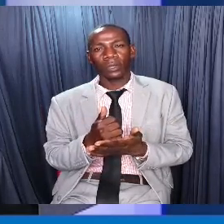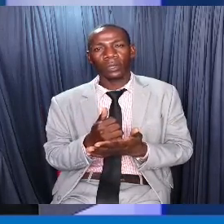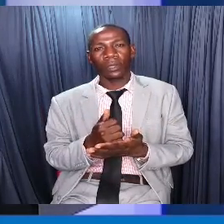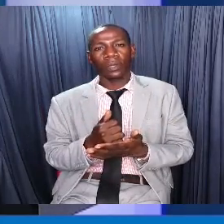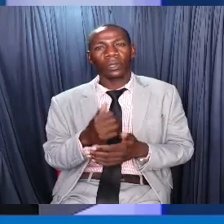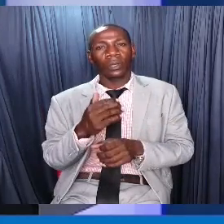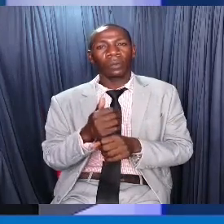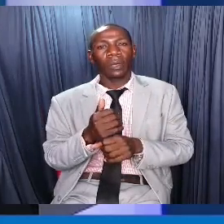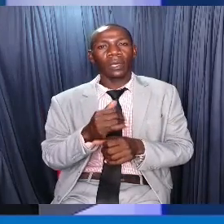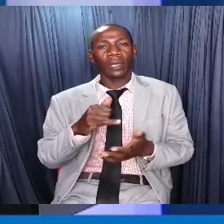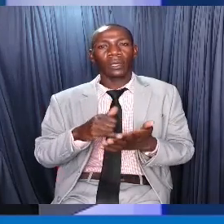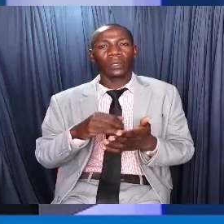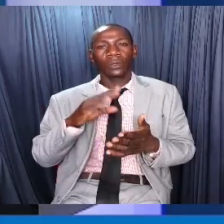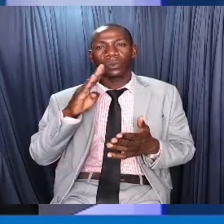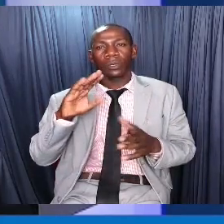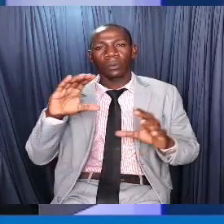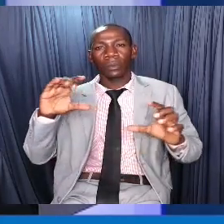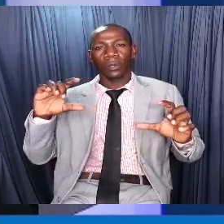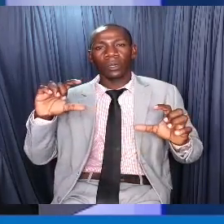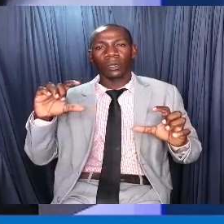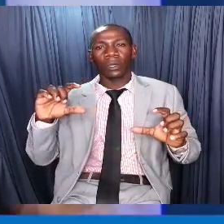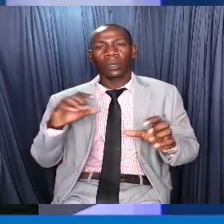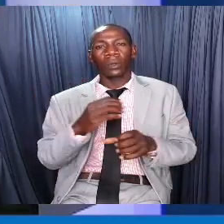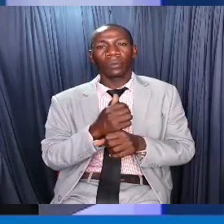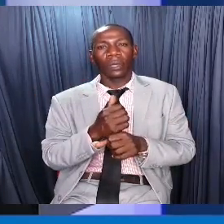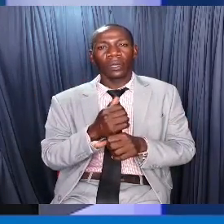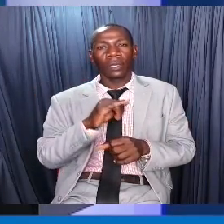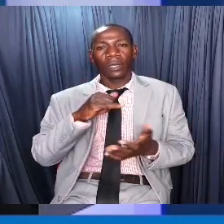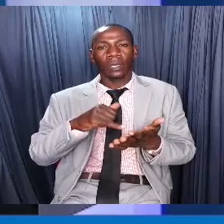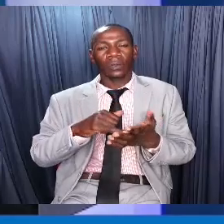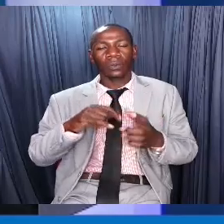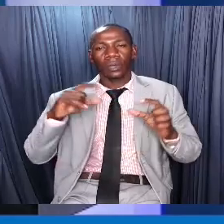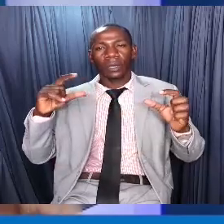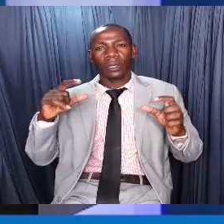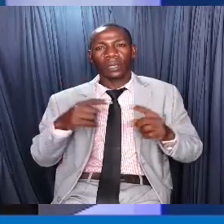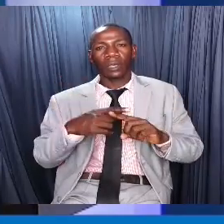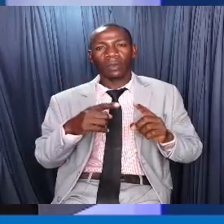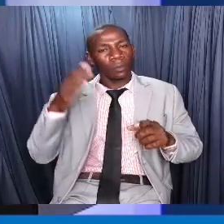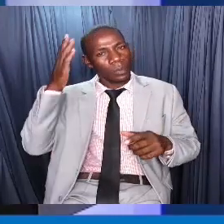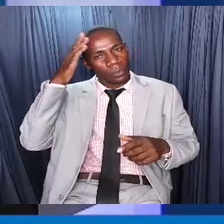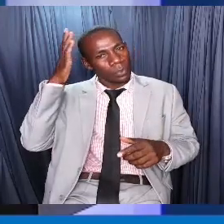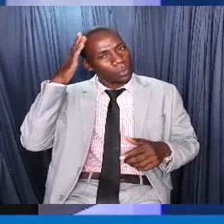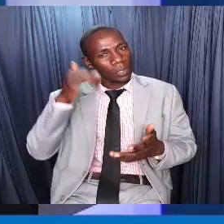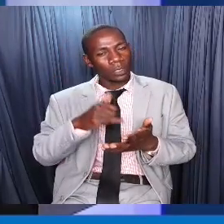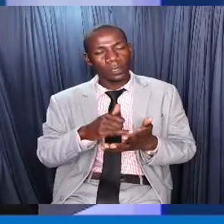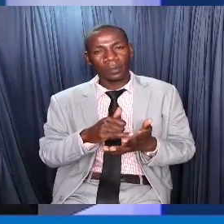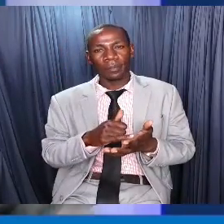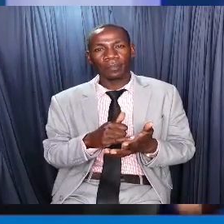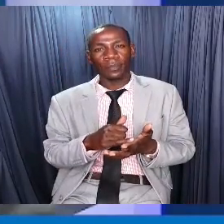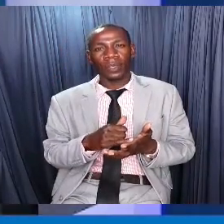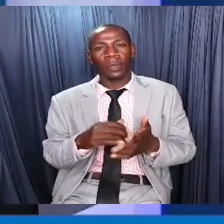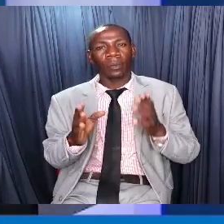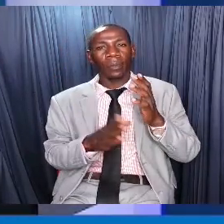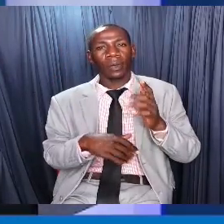kama mmefanya uinjilisti sasa. As if you've ministered the evangelism. Umelijulisha. You've informed people about the church. Kila mahali linajulikana. Everywhere it's known. Neno